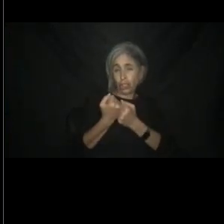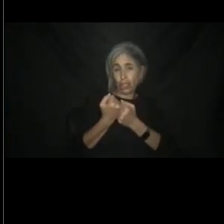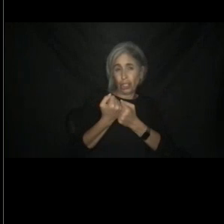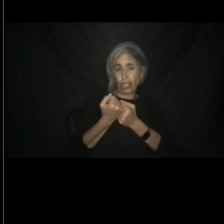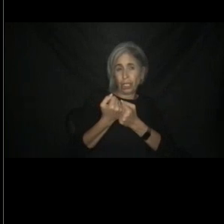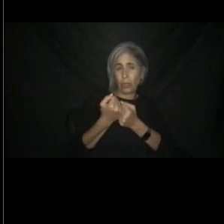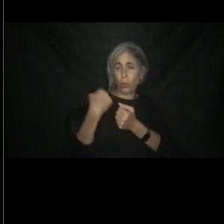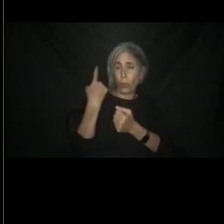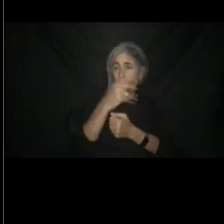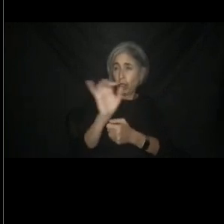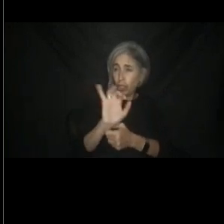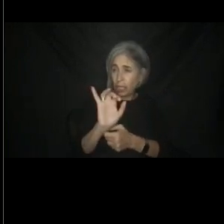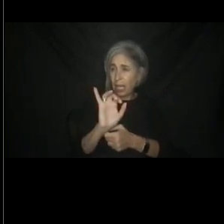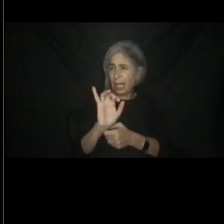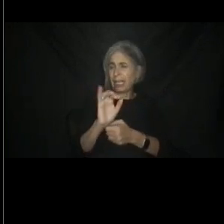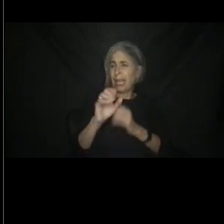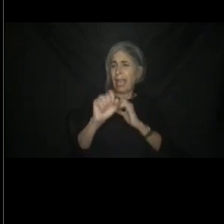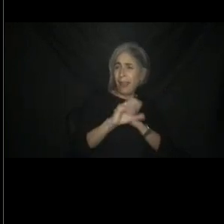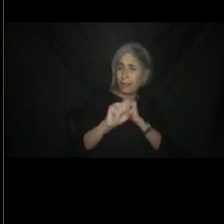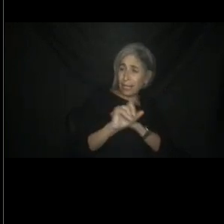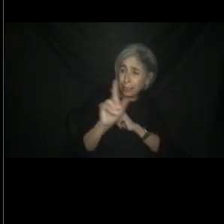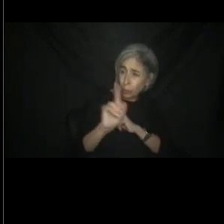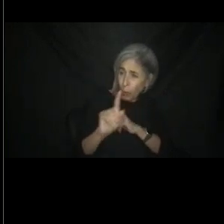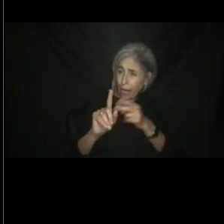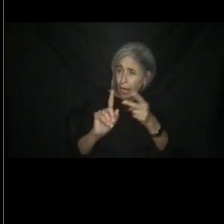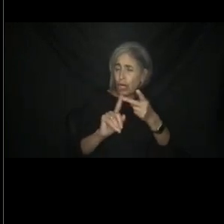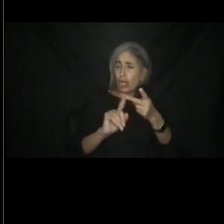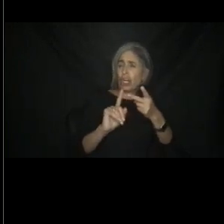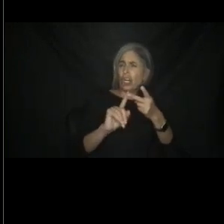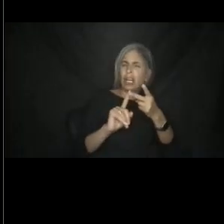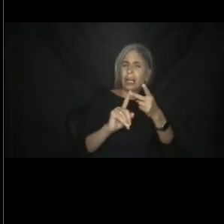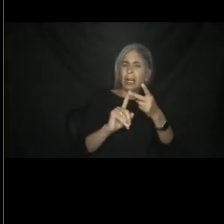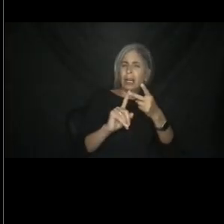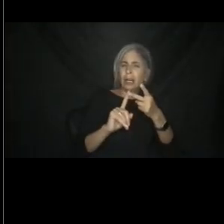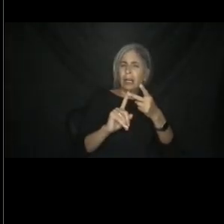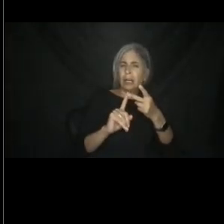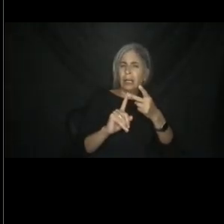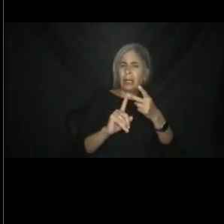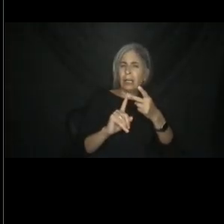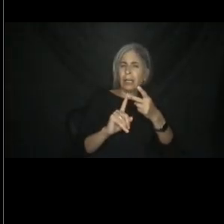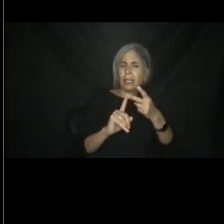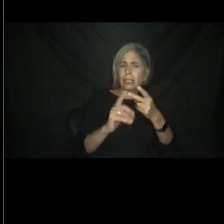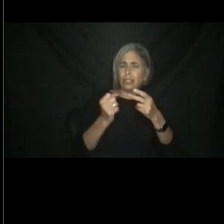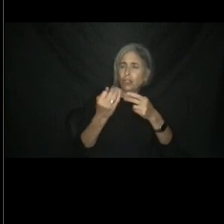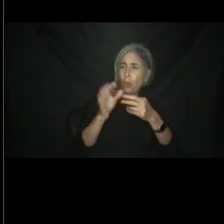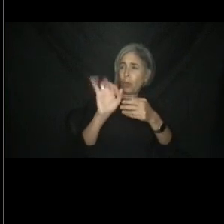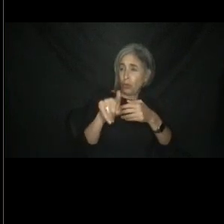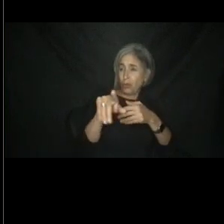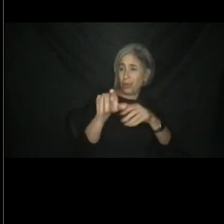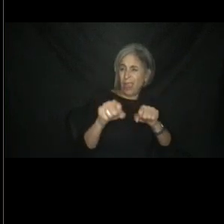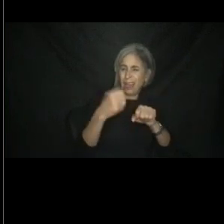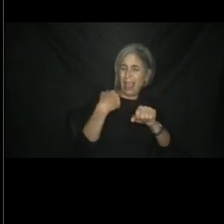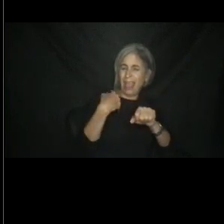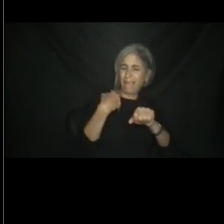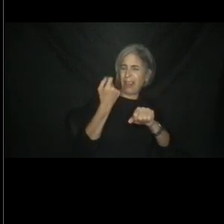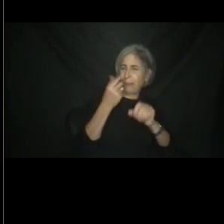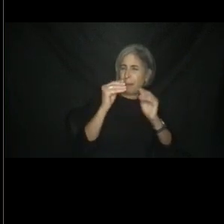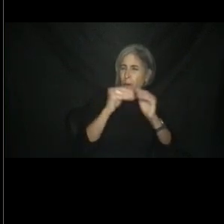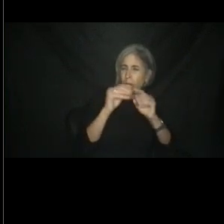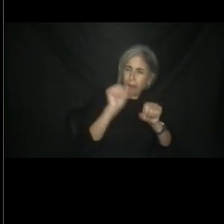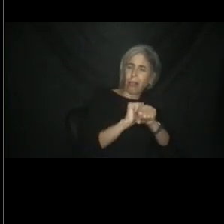look like, where we might consider advertising, things of that nature. And just that way you would have something a little more